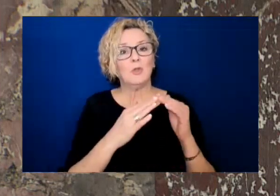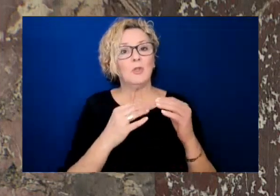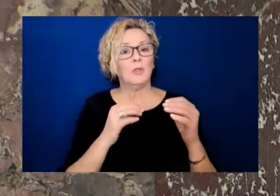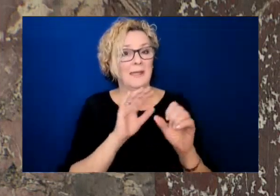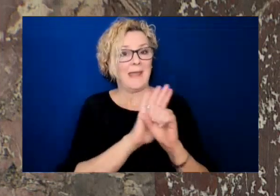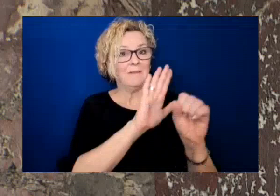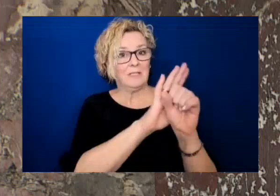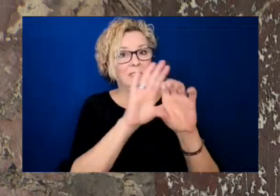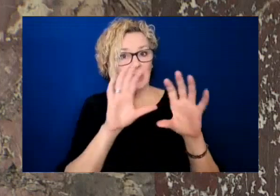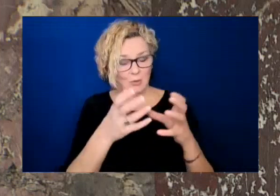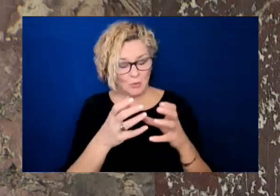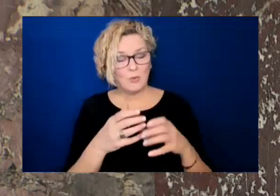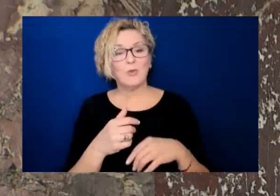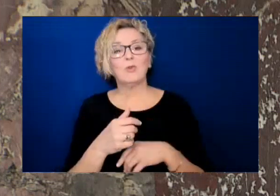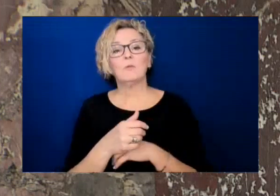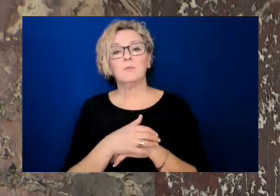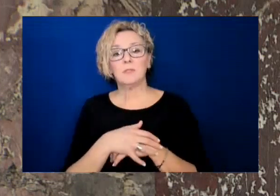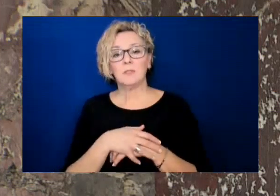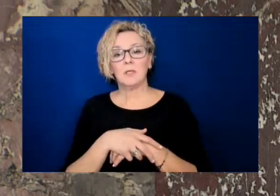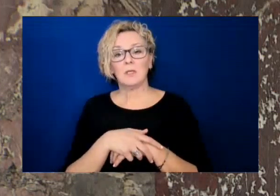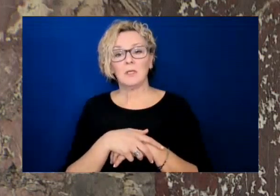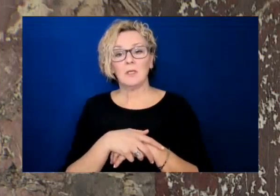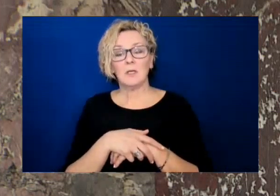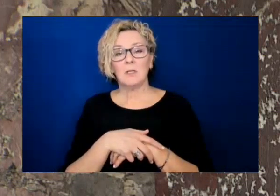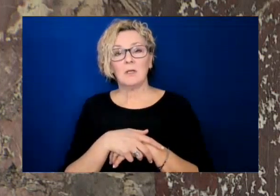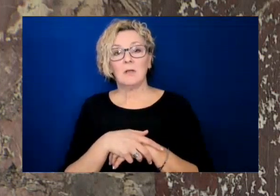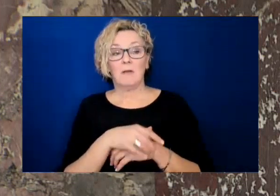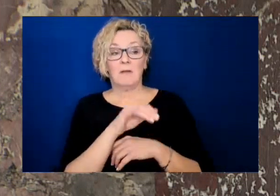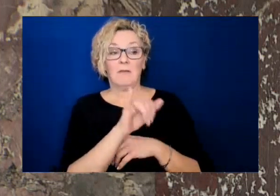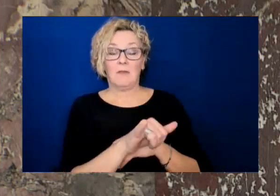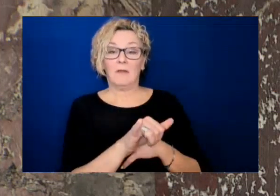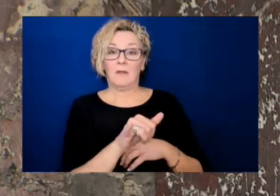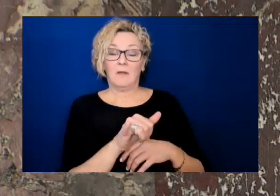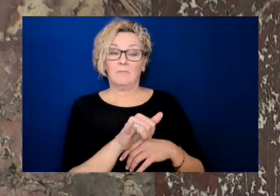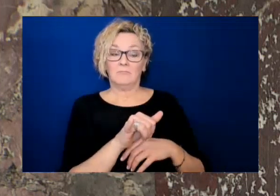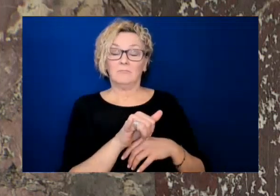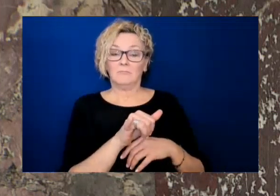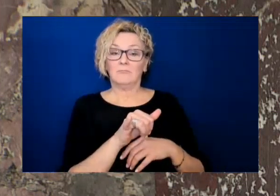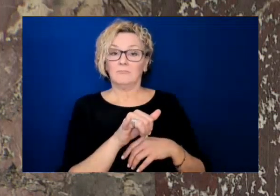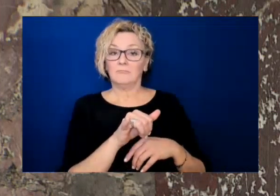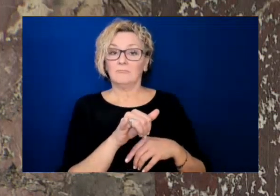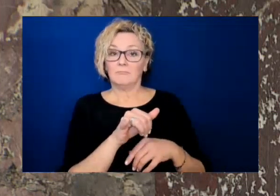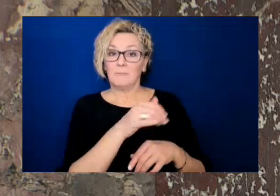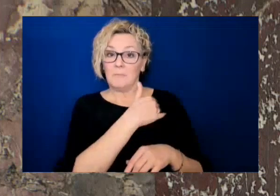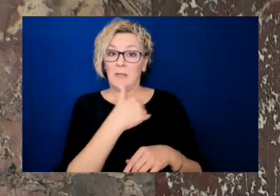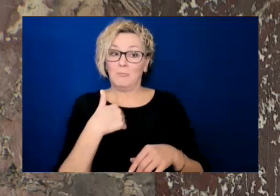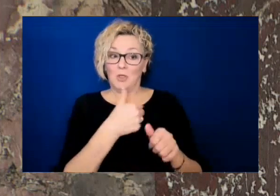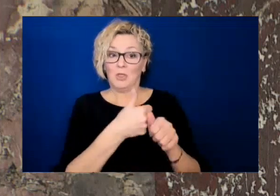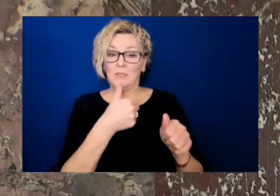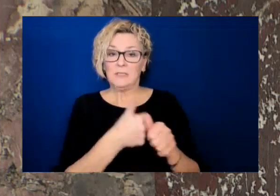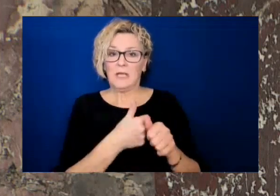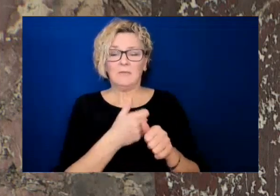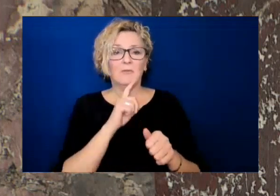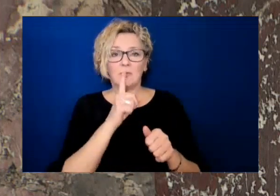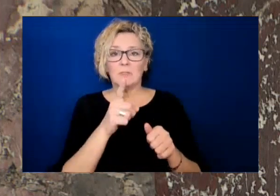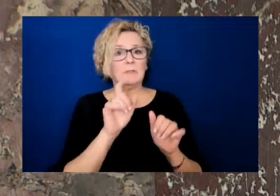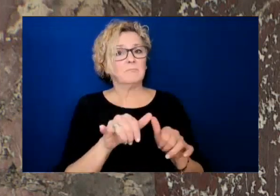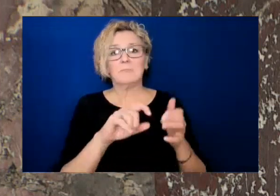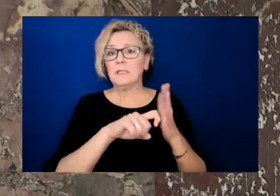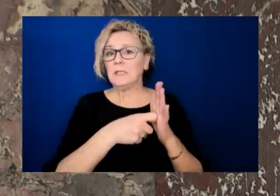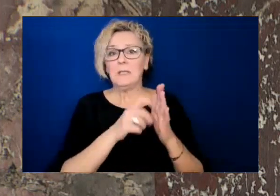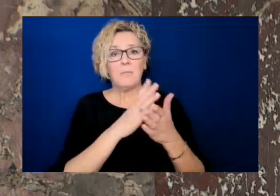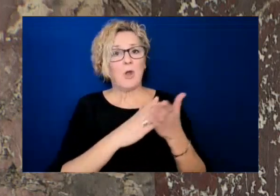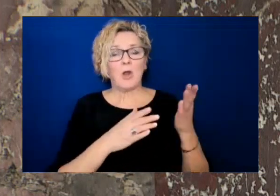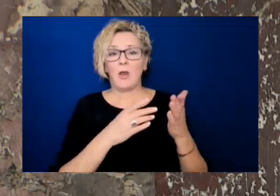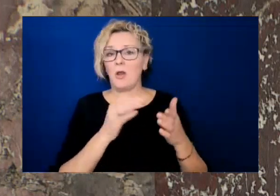the member for Coquitlam-Millardville is a key part of that community. She needs our support. Even if I disagree with the characterization of some of the things that she said,